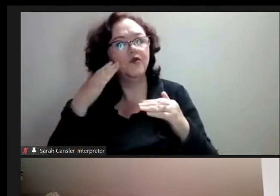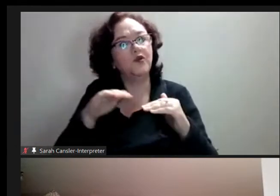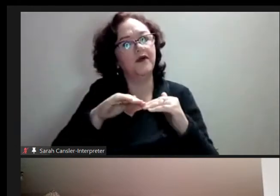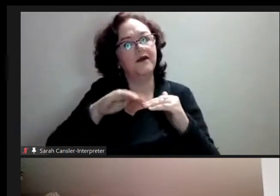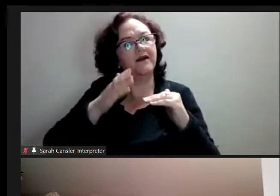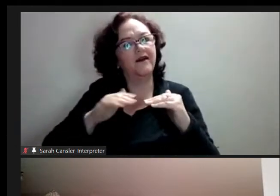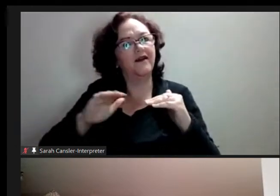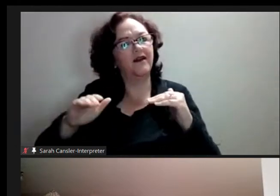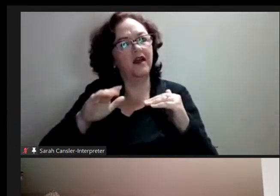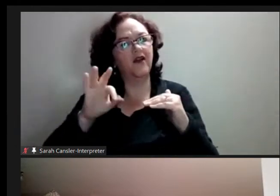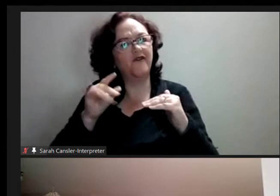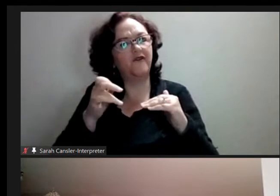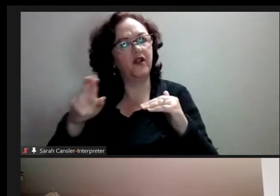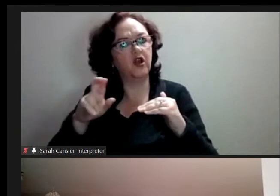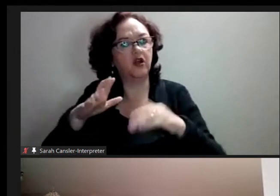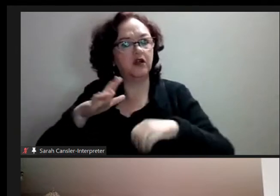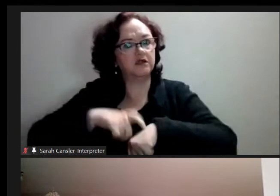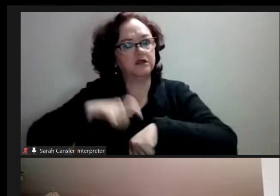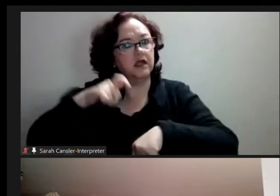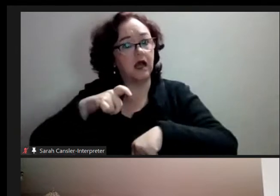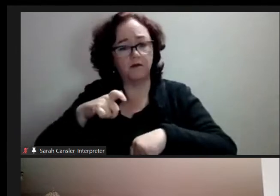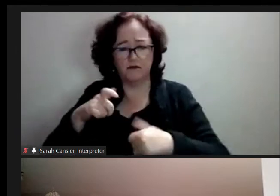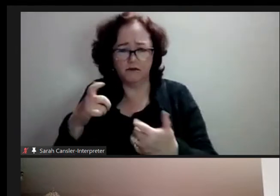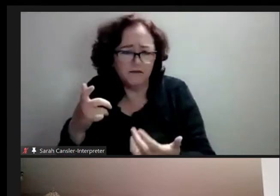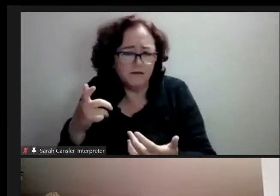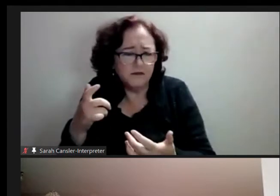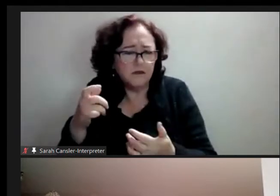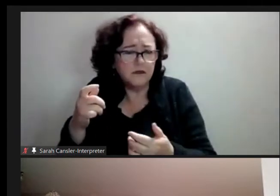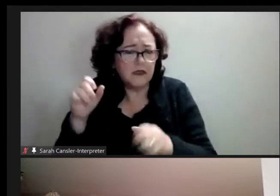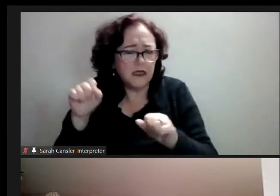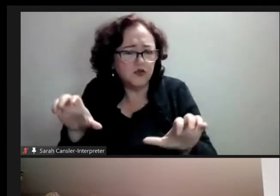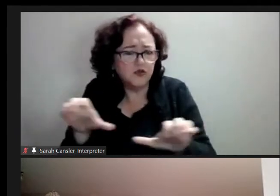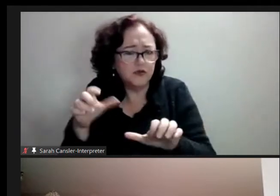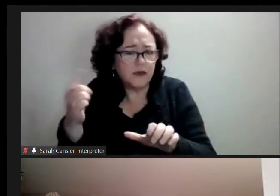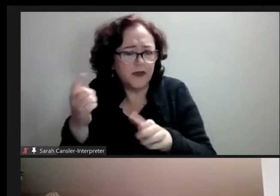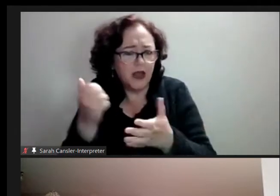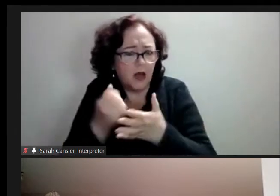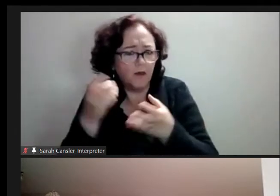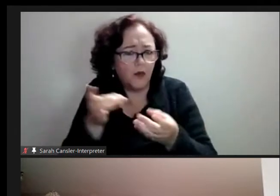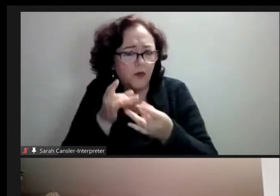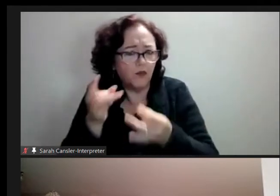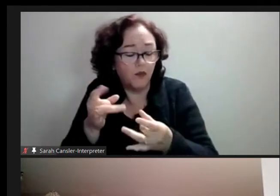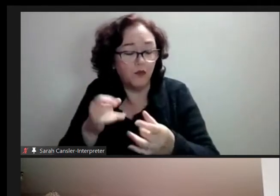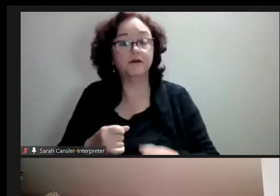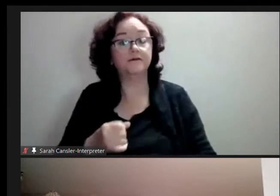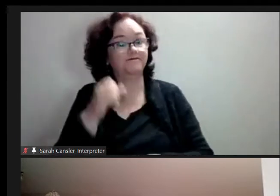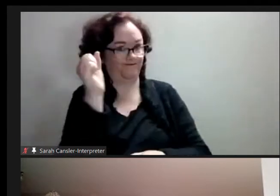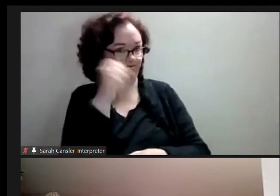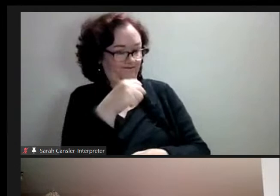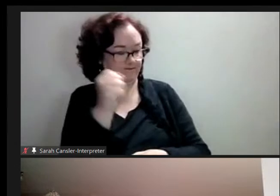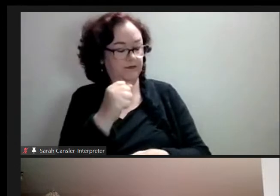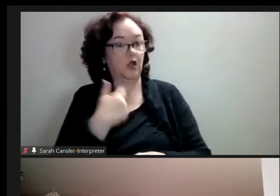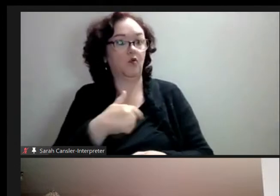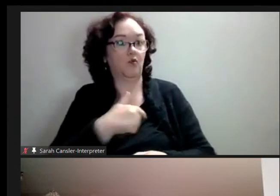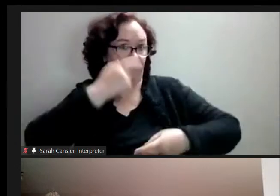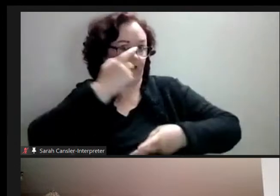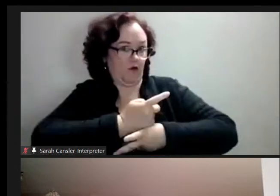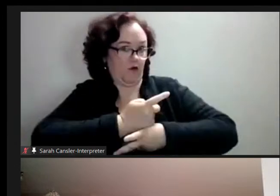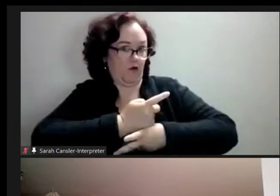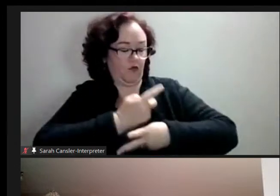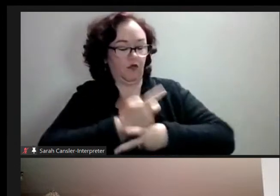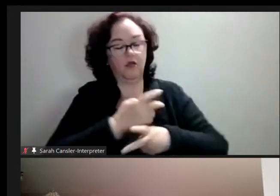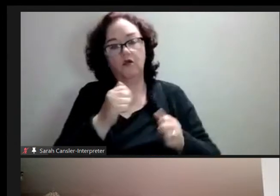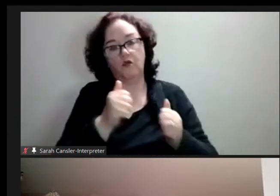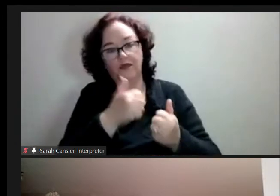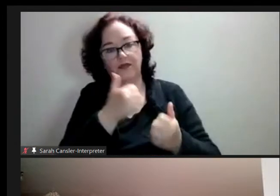that situation and make things go smoother? You know what? Yes, well, I would say we do. We are very careful with the assistance, because